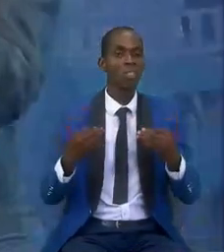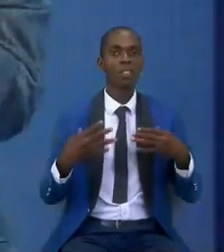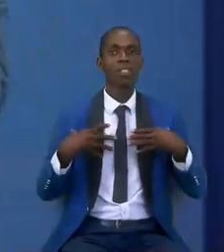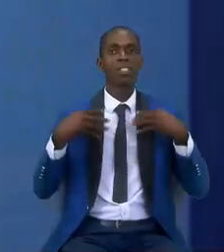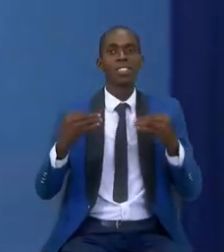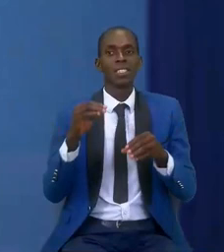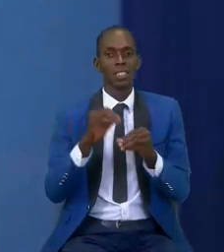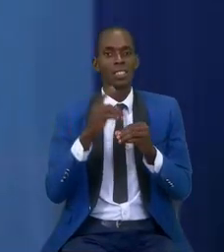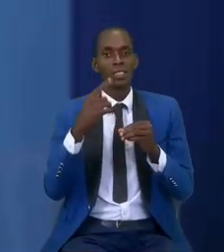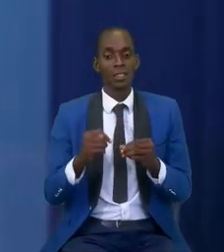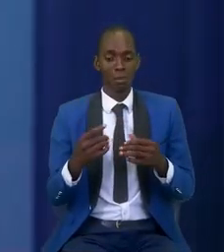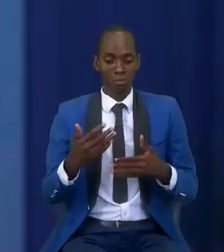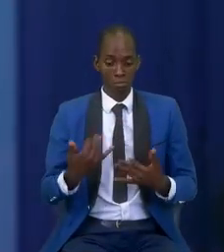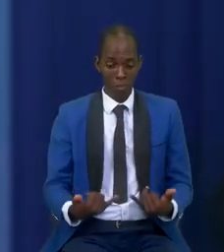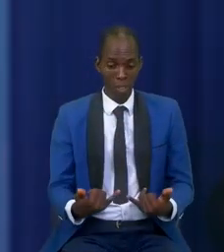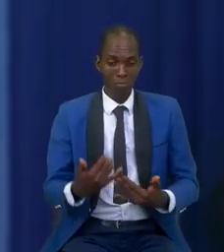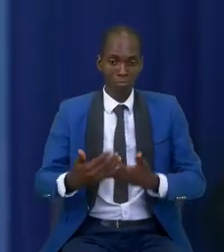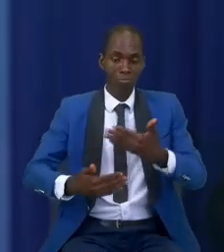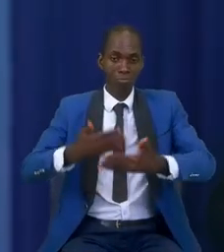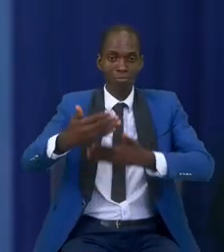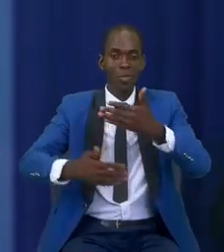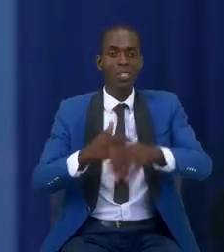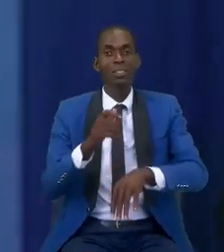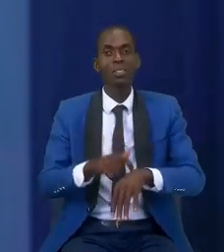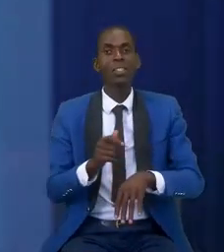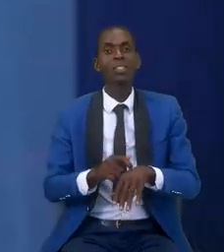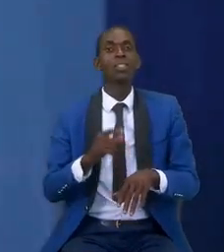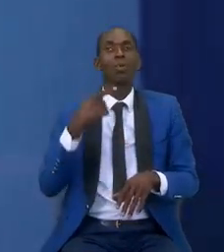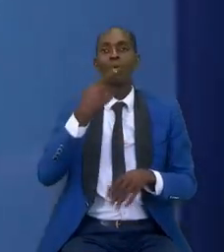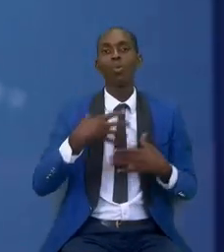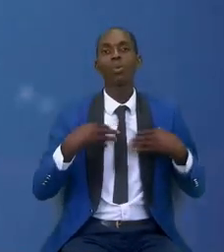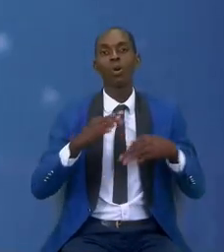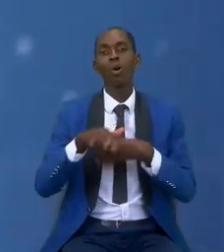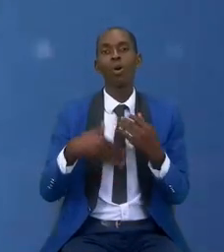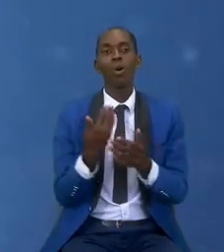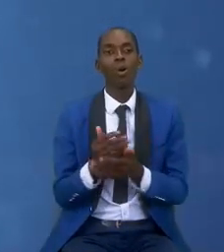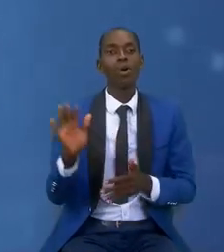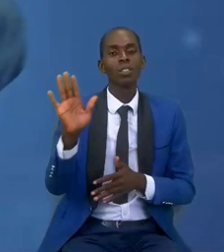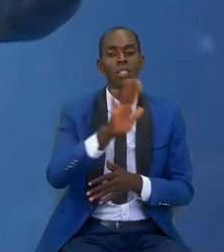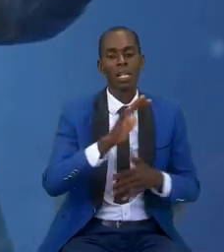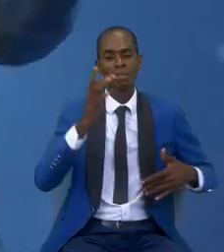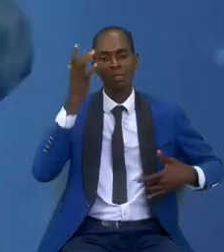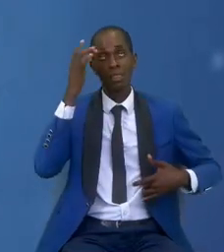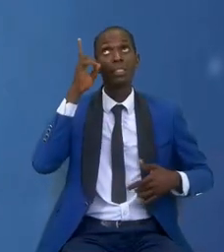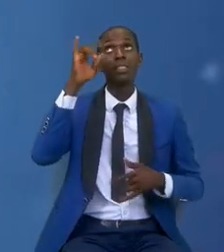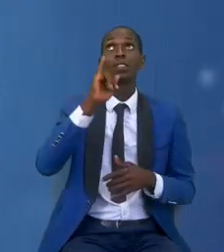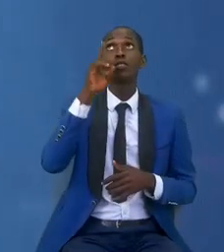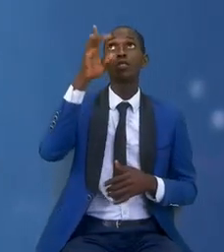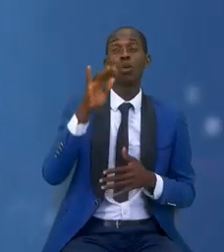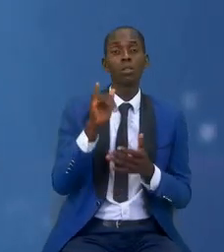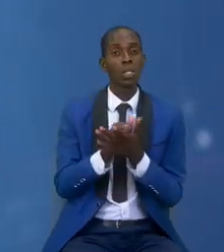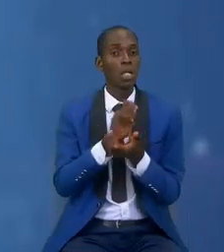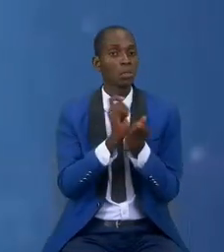thy diseases it's a God that changes not it's a God that whatever he did in the past is